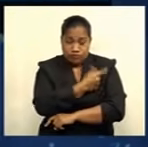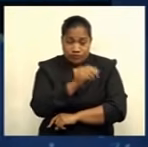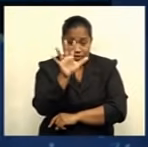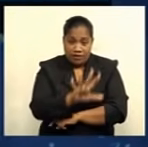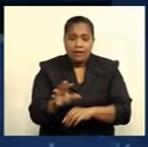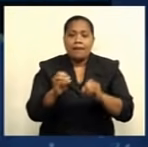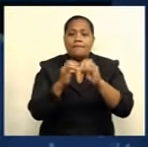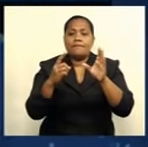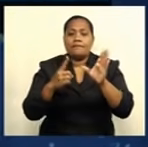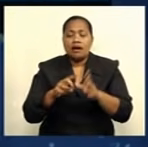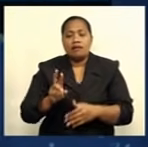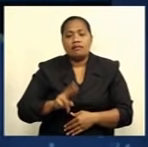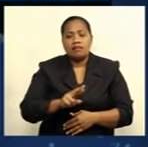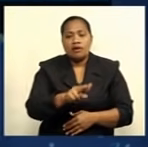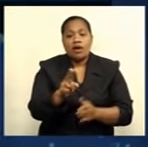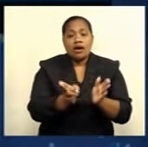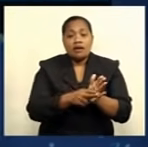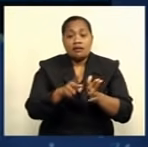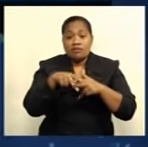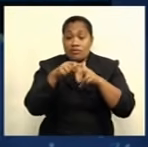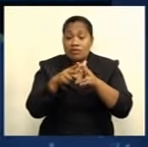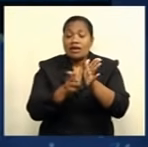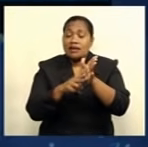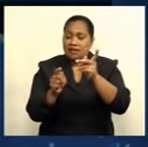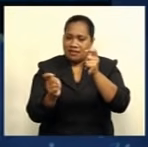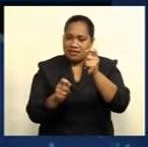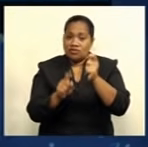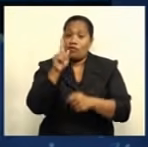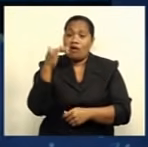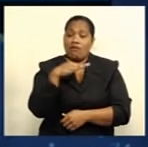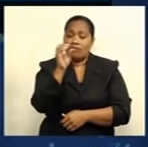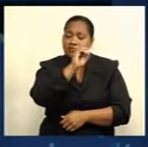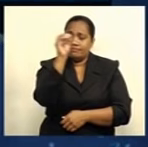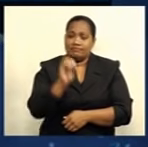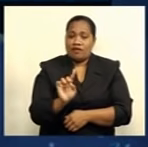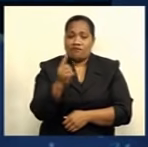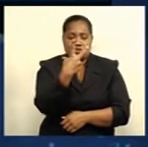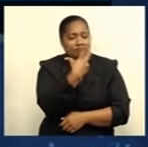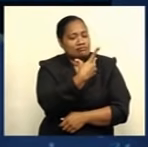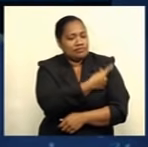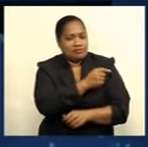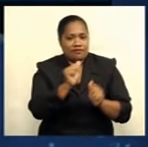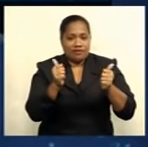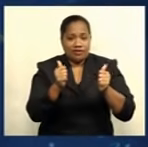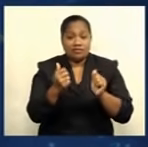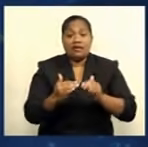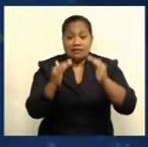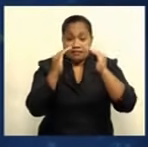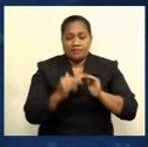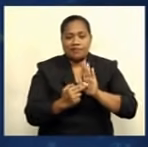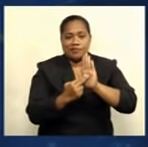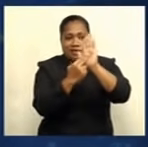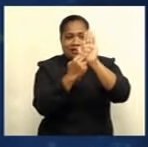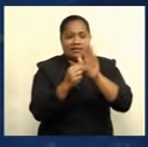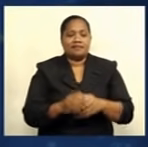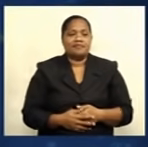Rewa, Nadrongai, Naitasiri, all of which are 100% first jab, and then Nandi.